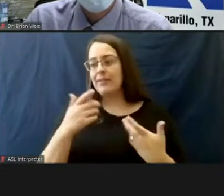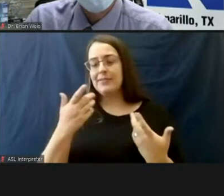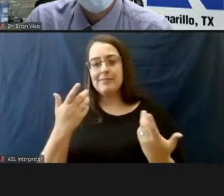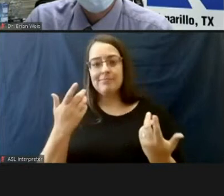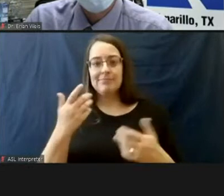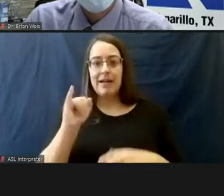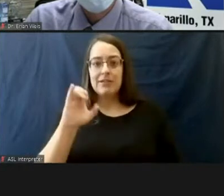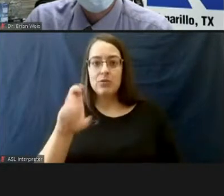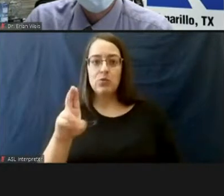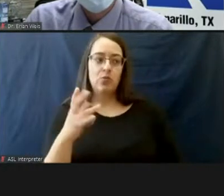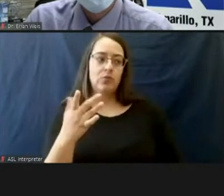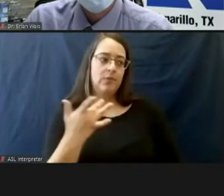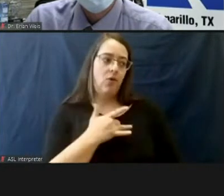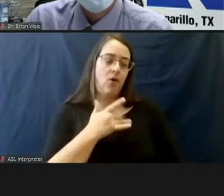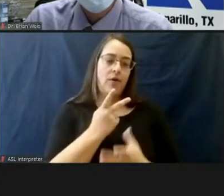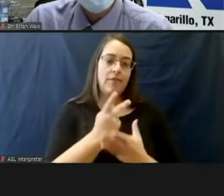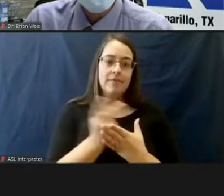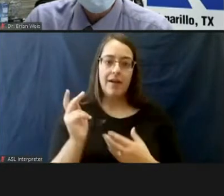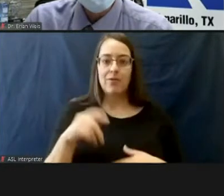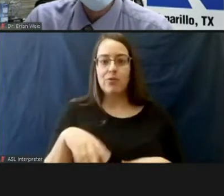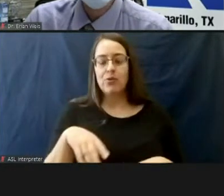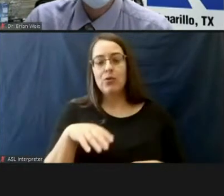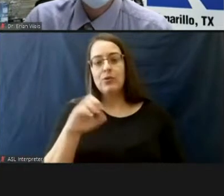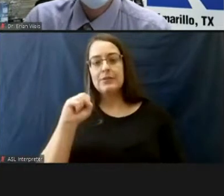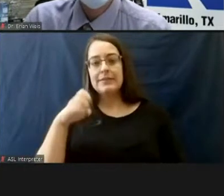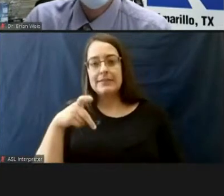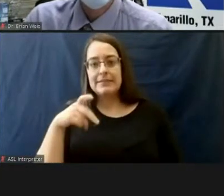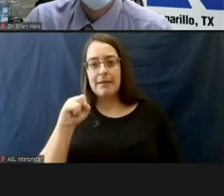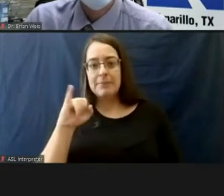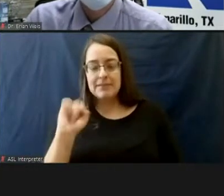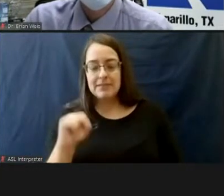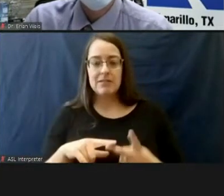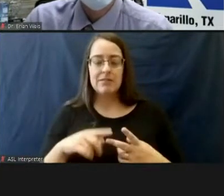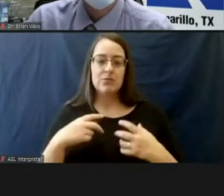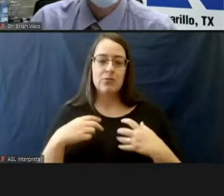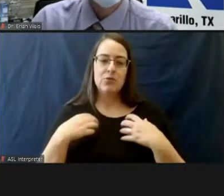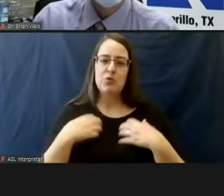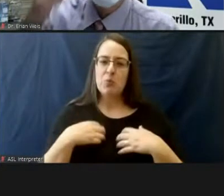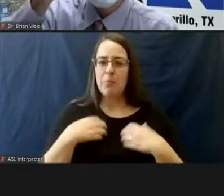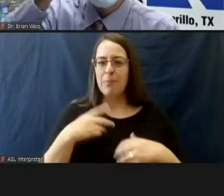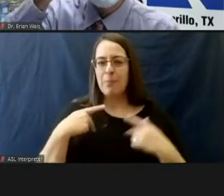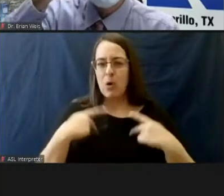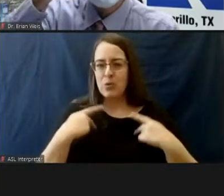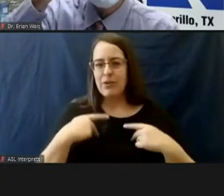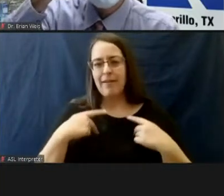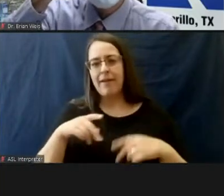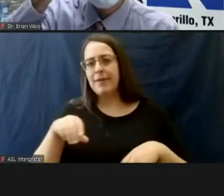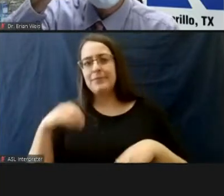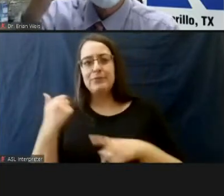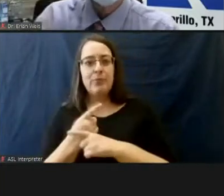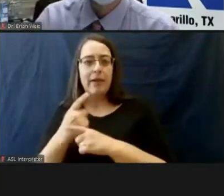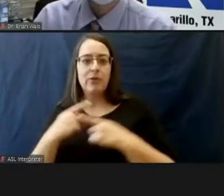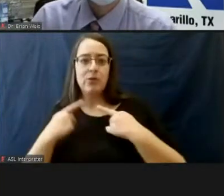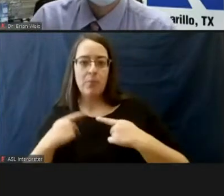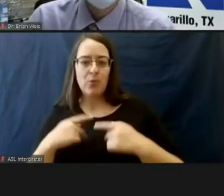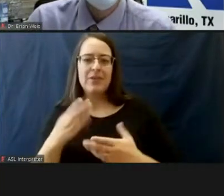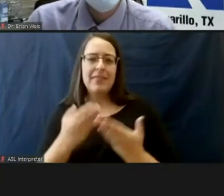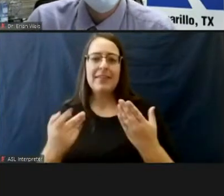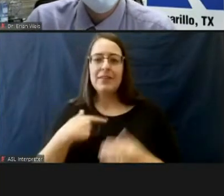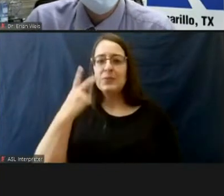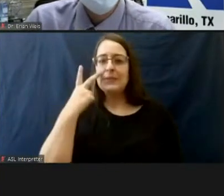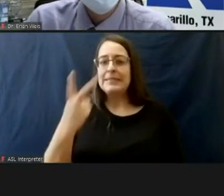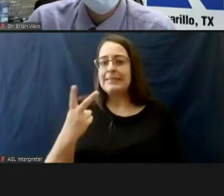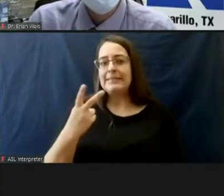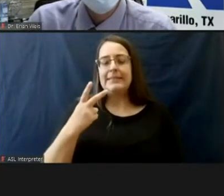or sepsis or pneumonia from another cause, the things that we see day in and day out that lead to individuals, unfortunately,